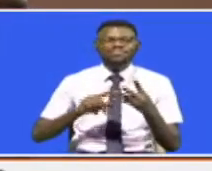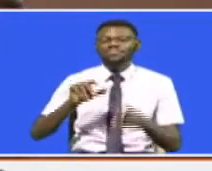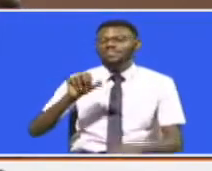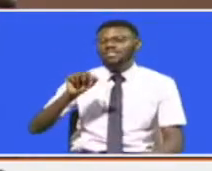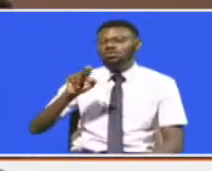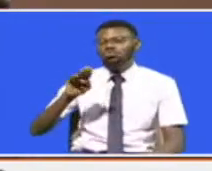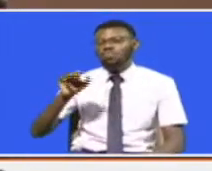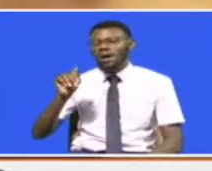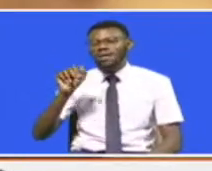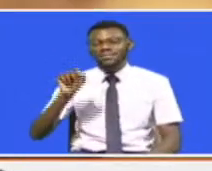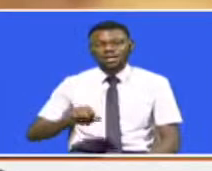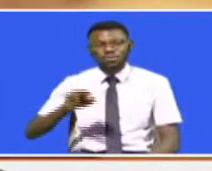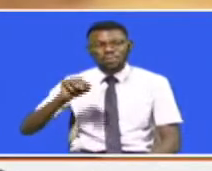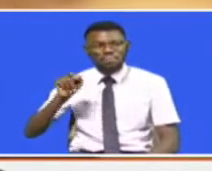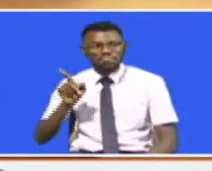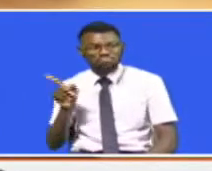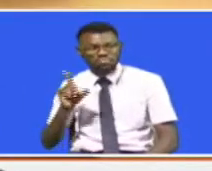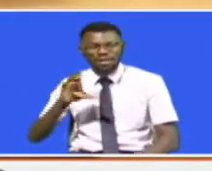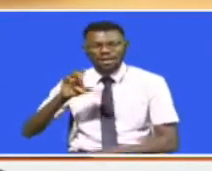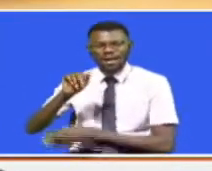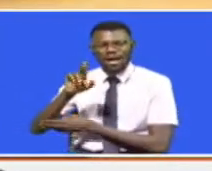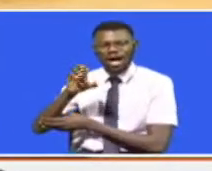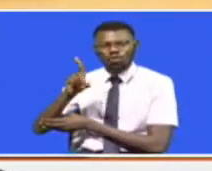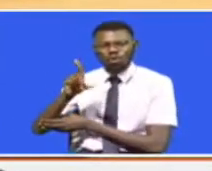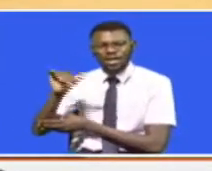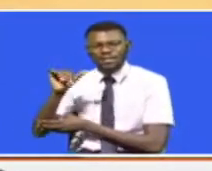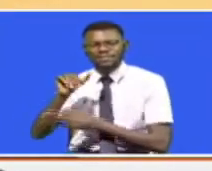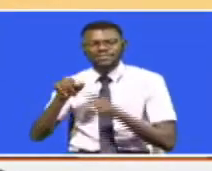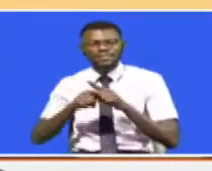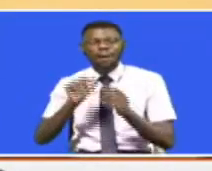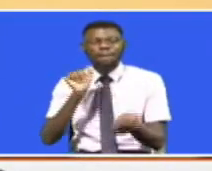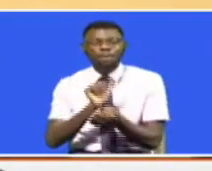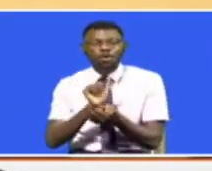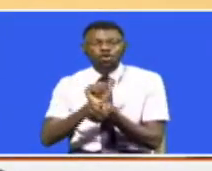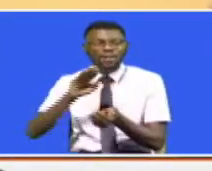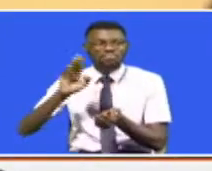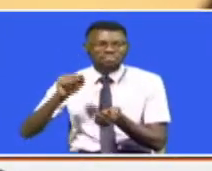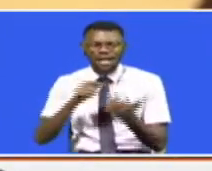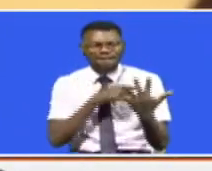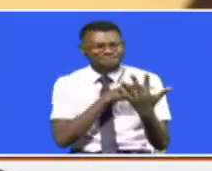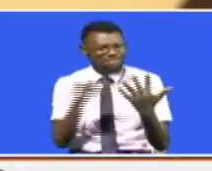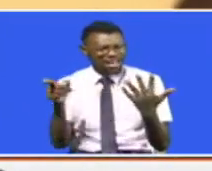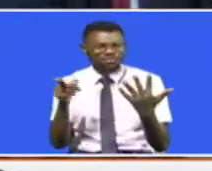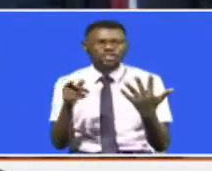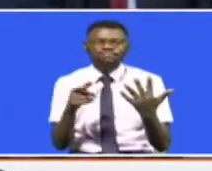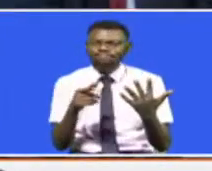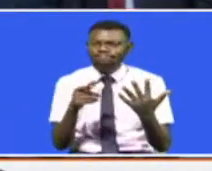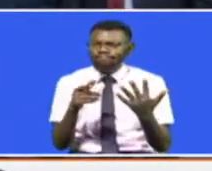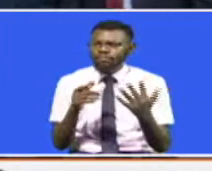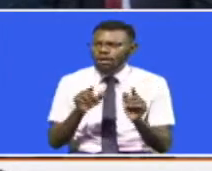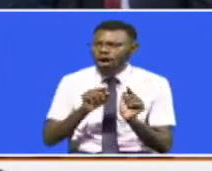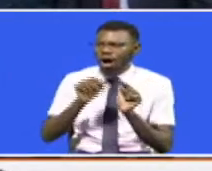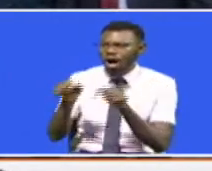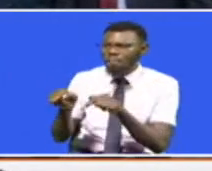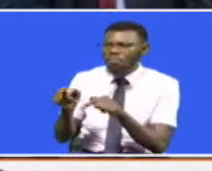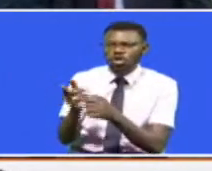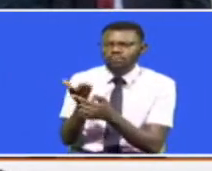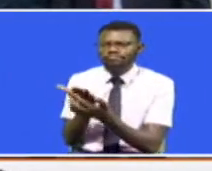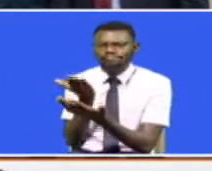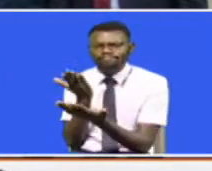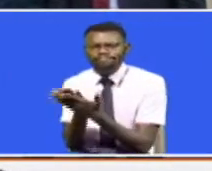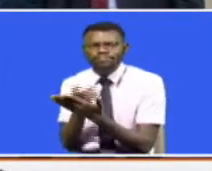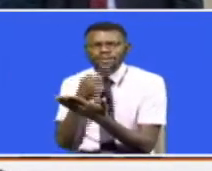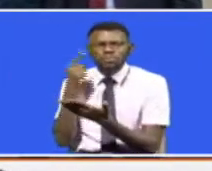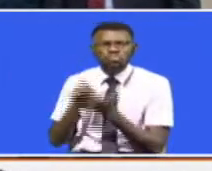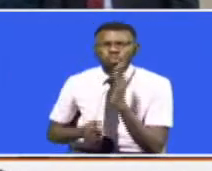Karoli Omondi, and Gideon Ochanda of Bondo moved to the tribunal challenging the decision by ODM on grounds that they